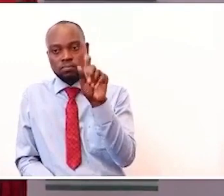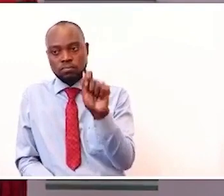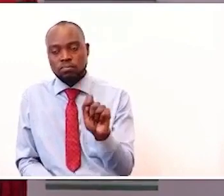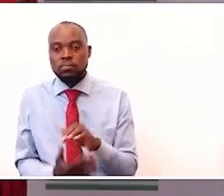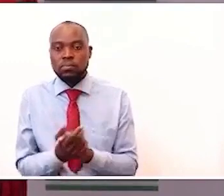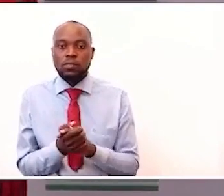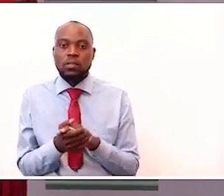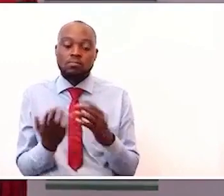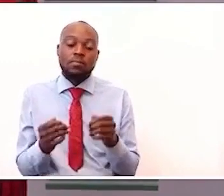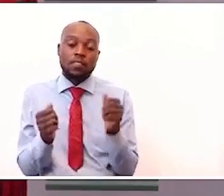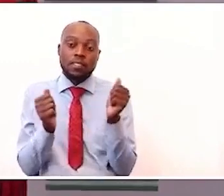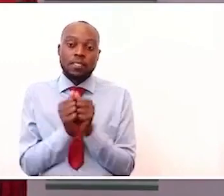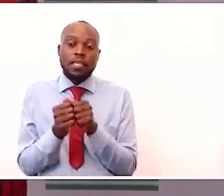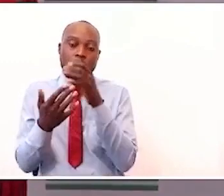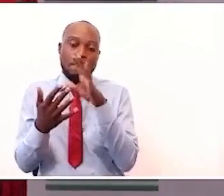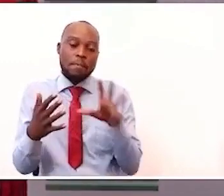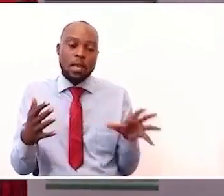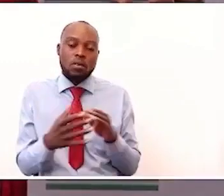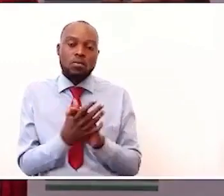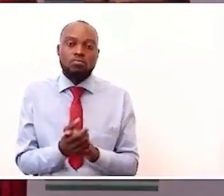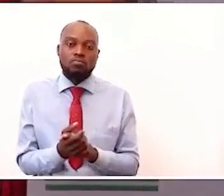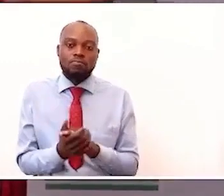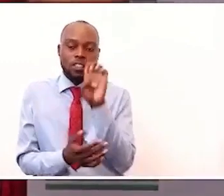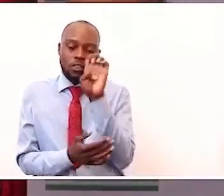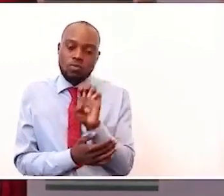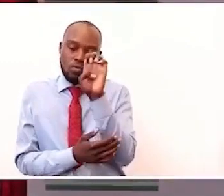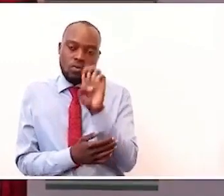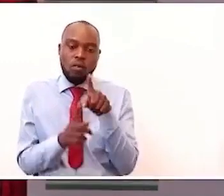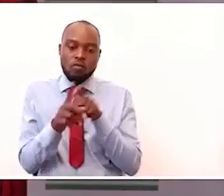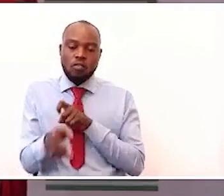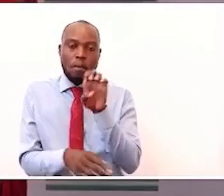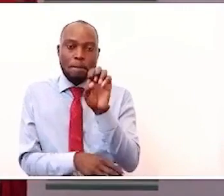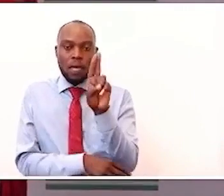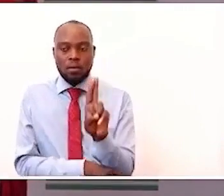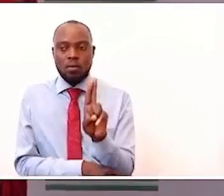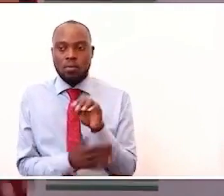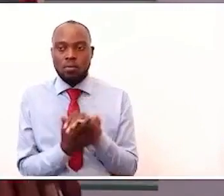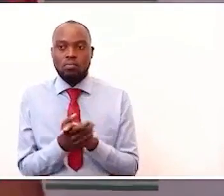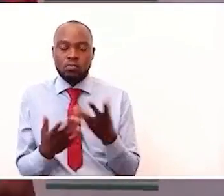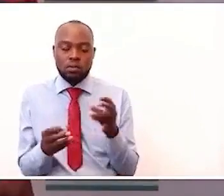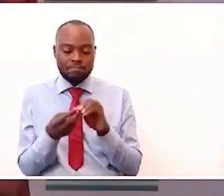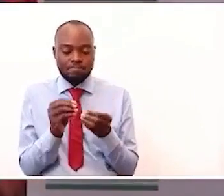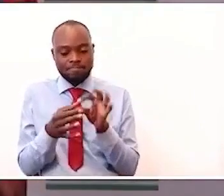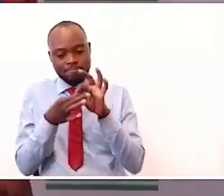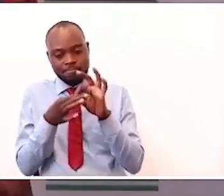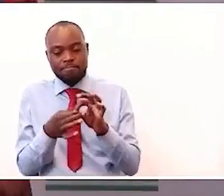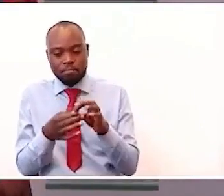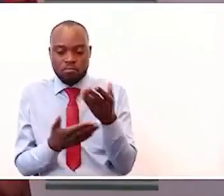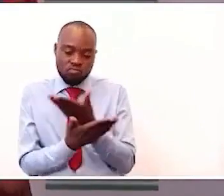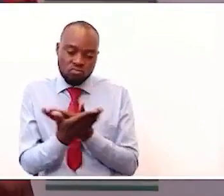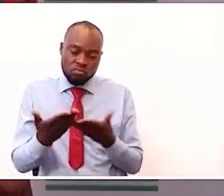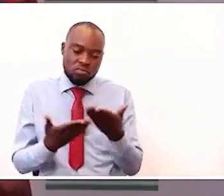10 million euro from, you know, the EU to engage the negotiation phases of